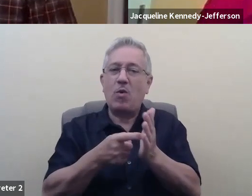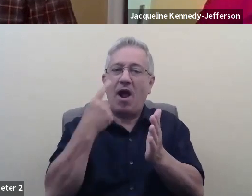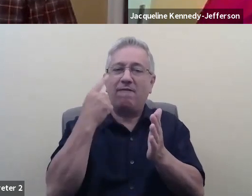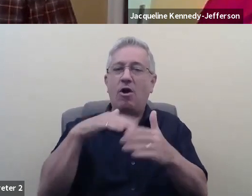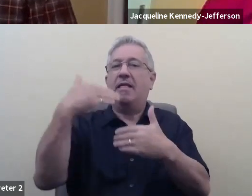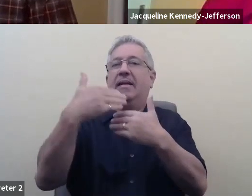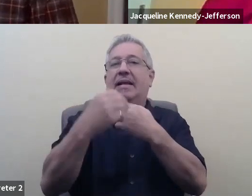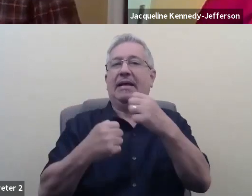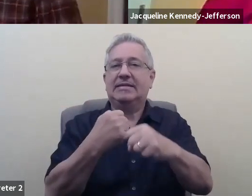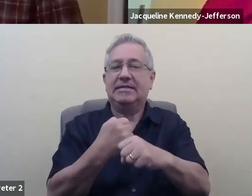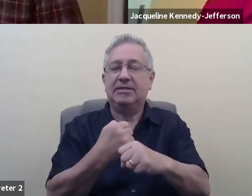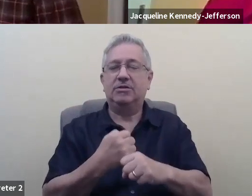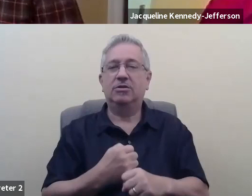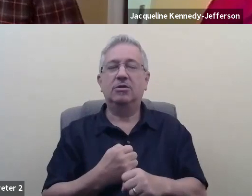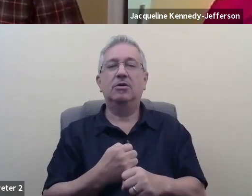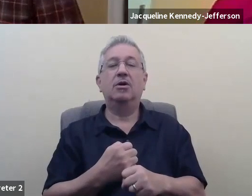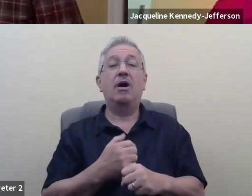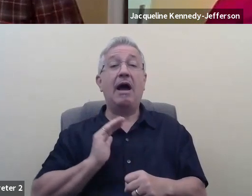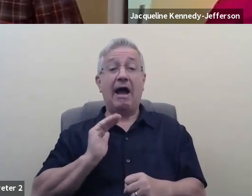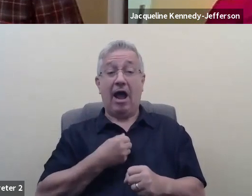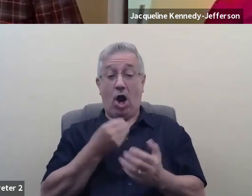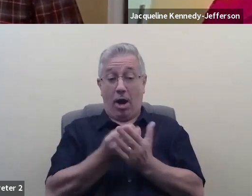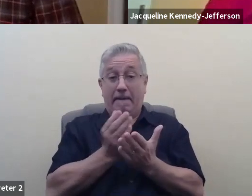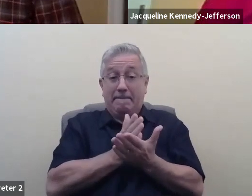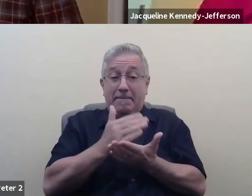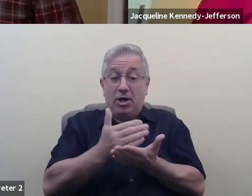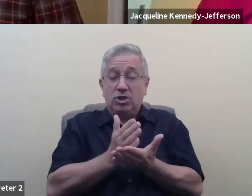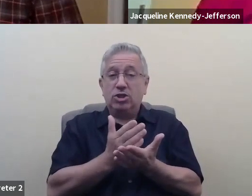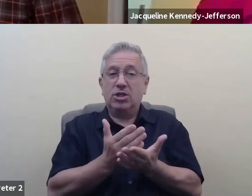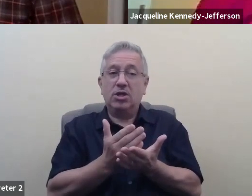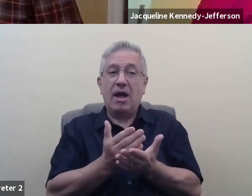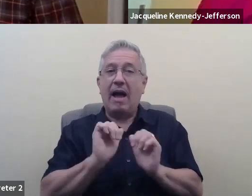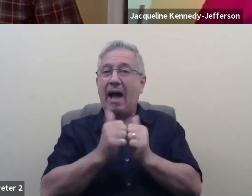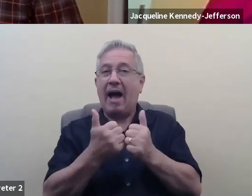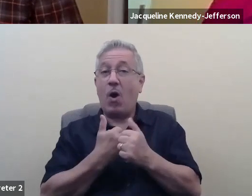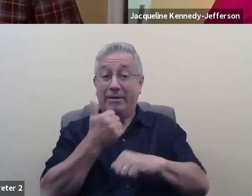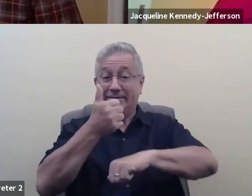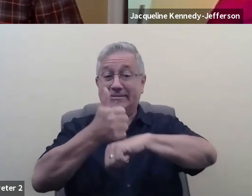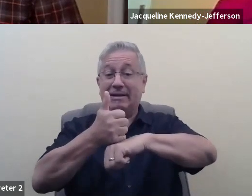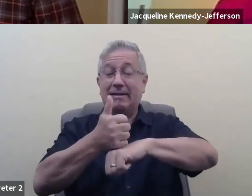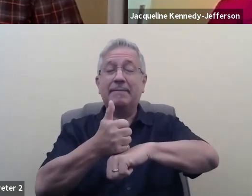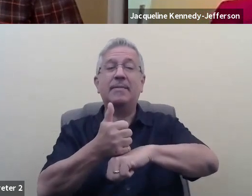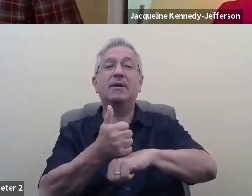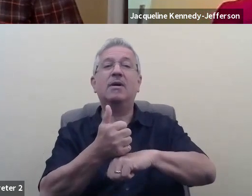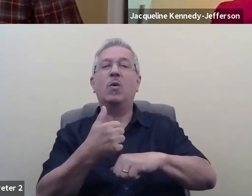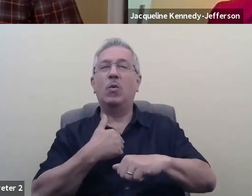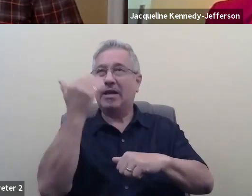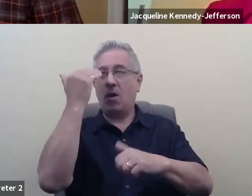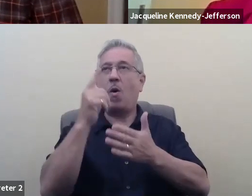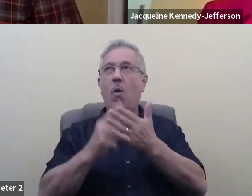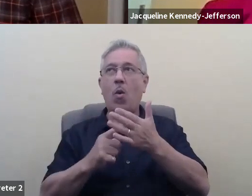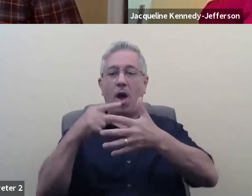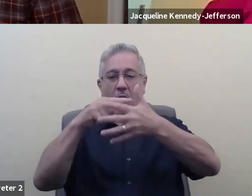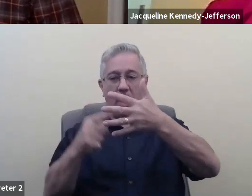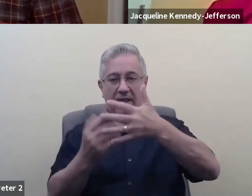we've proceeded in putting our budget together is to support currently the initiatives that we have going on